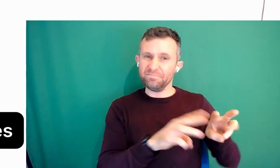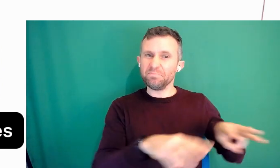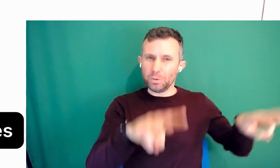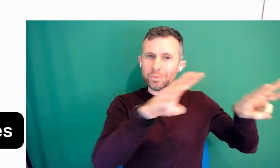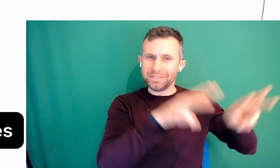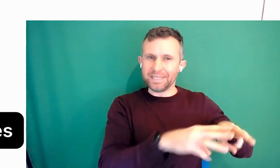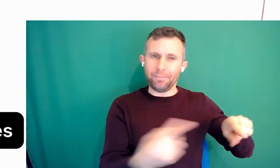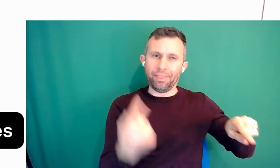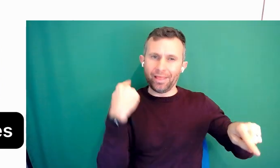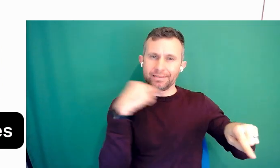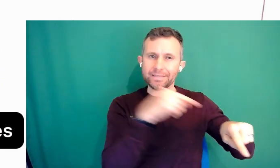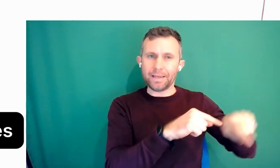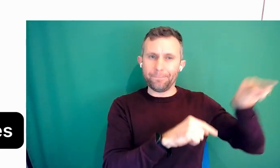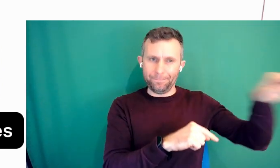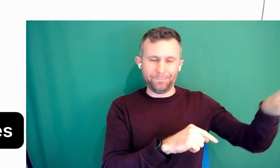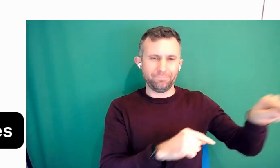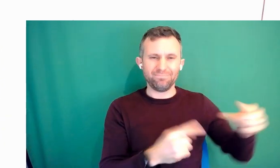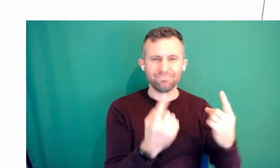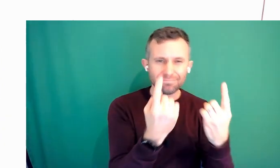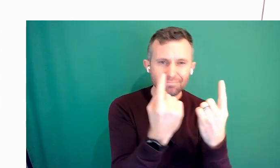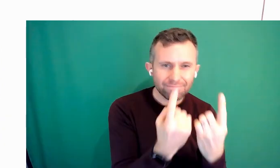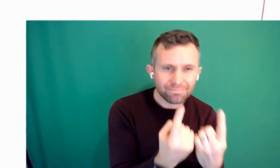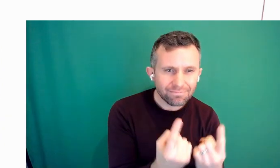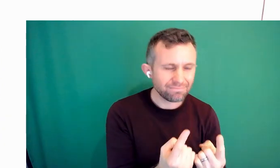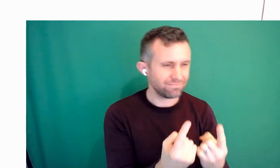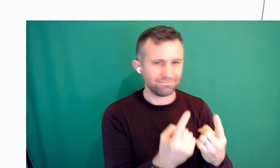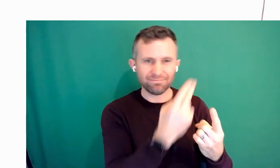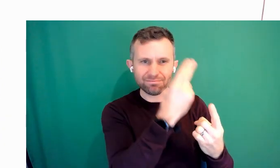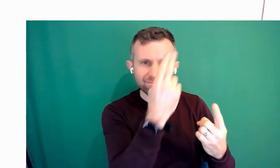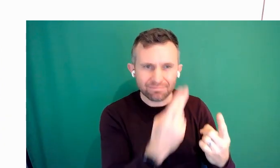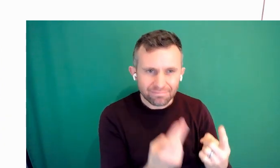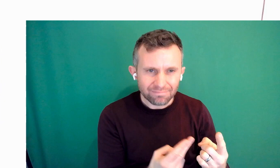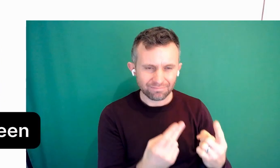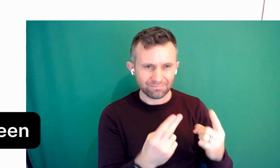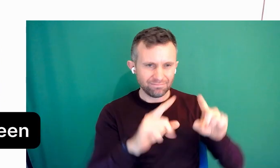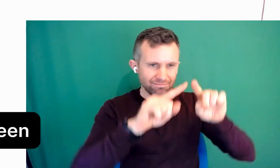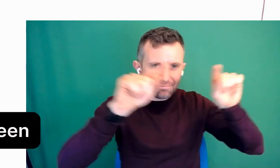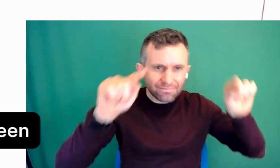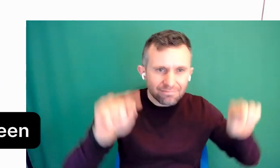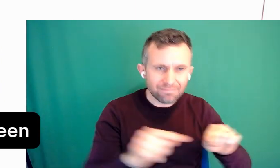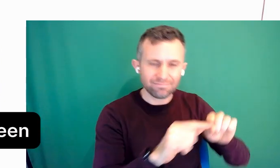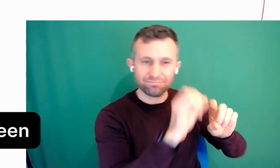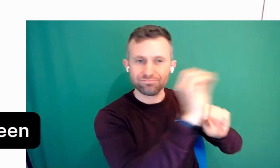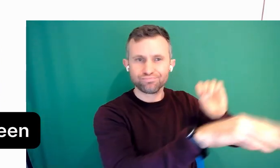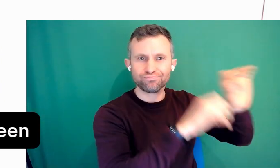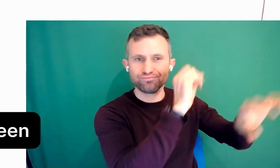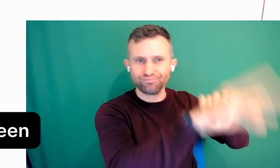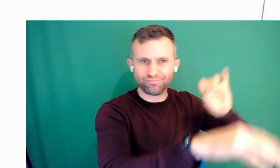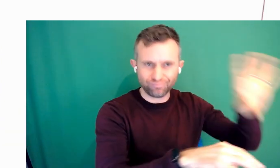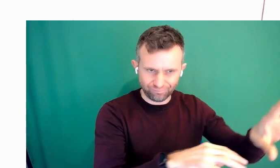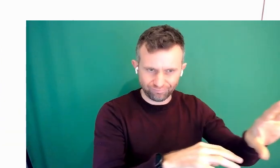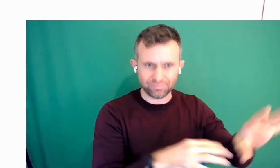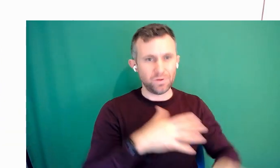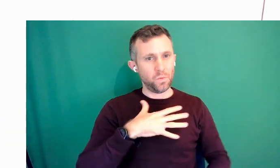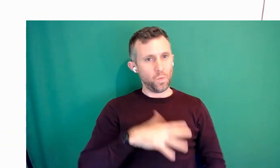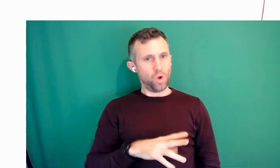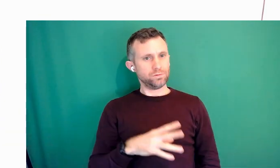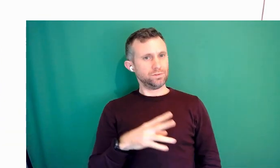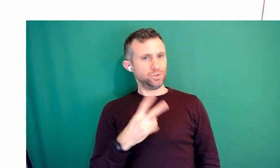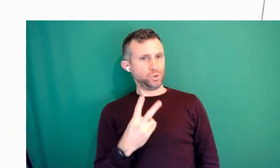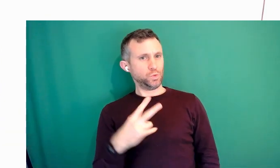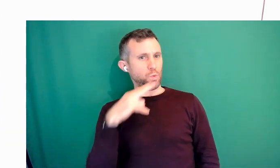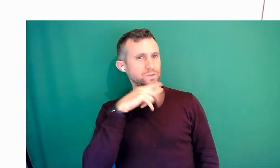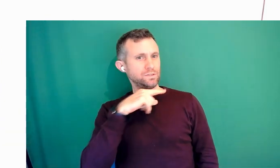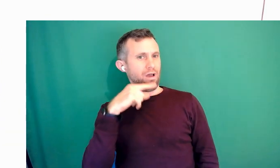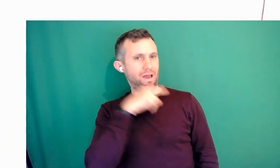of space in his first 2 houses. So what did he do? He bought the third house in the row, number 14.